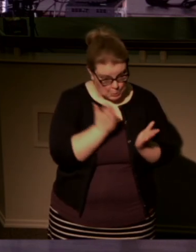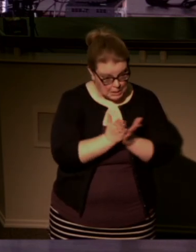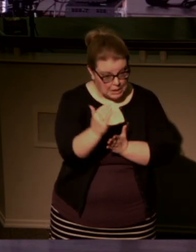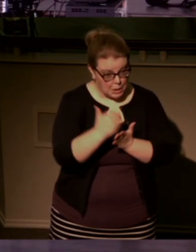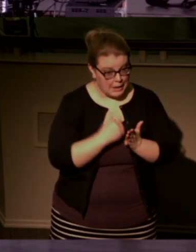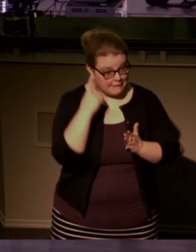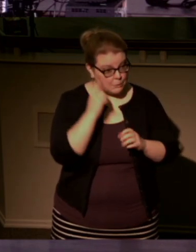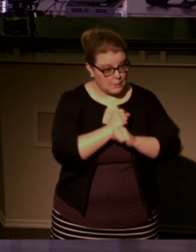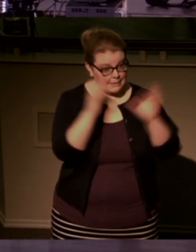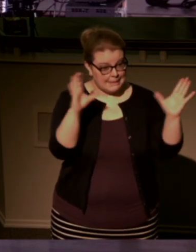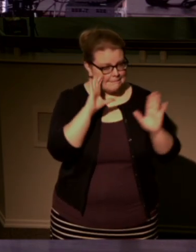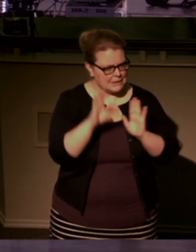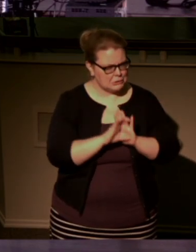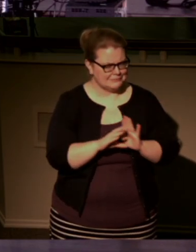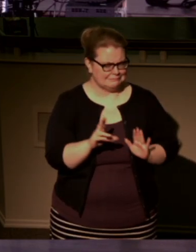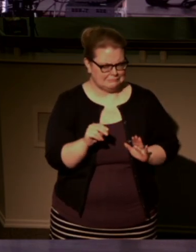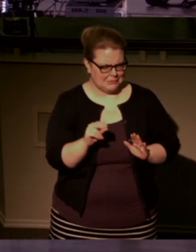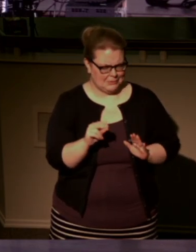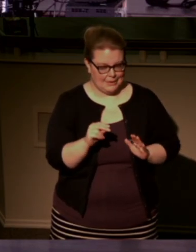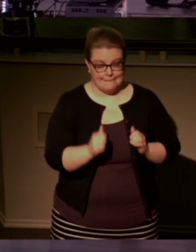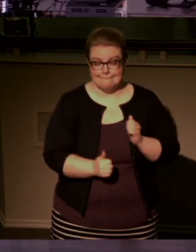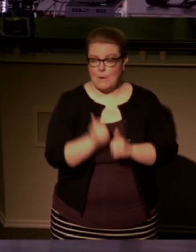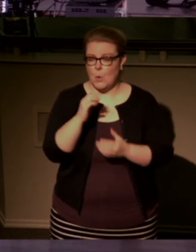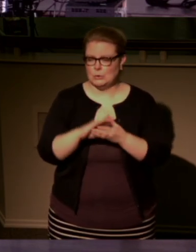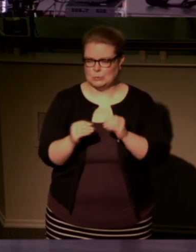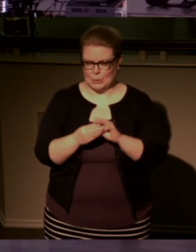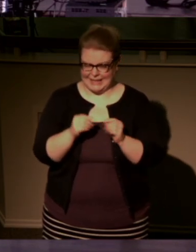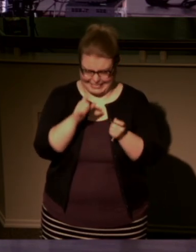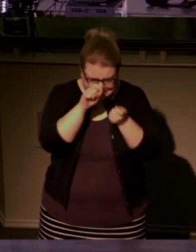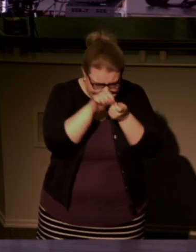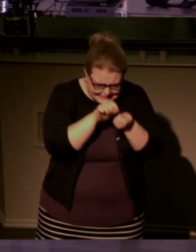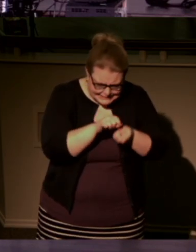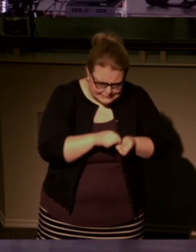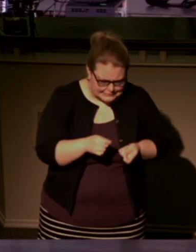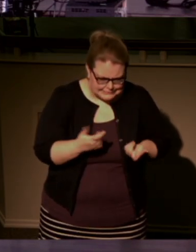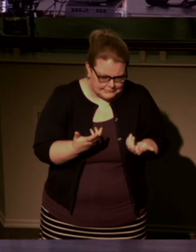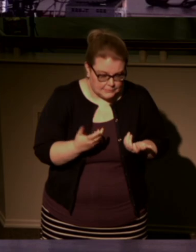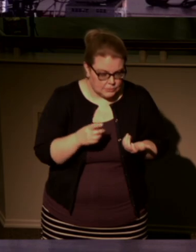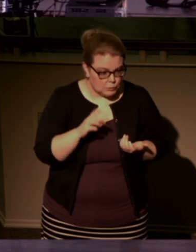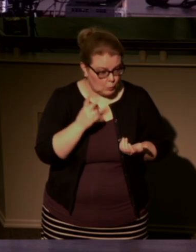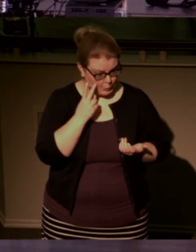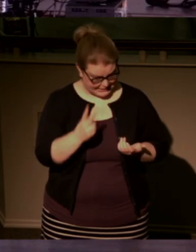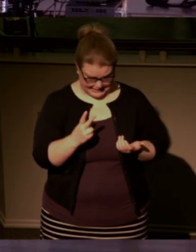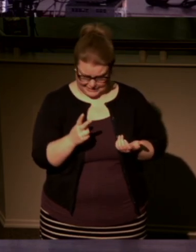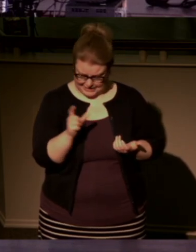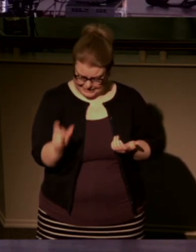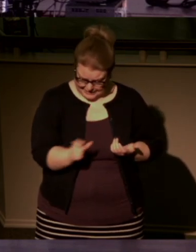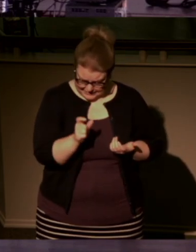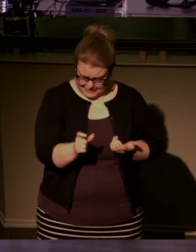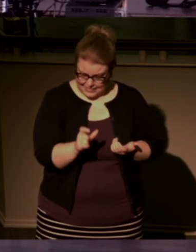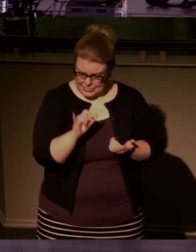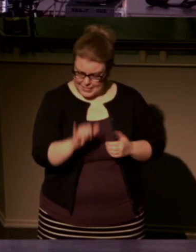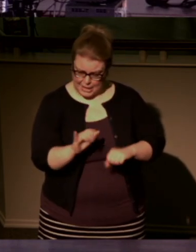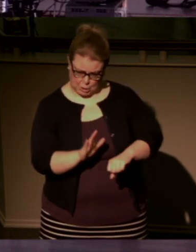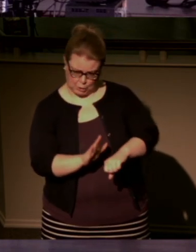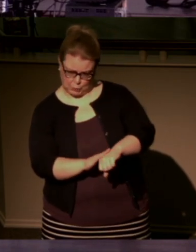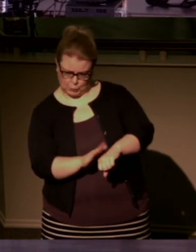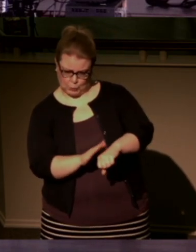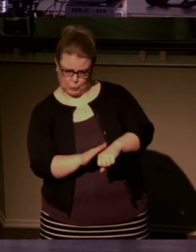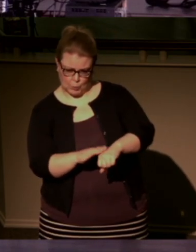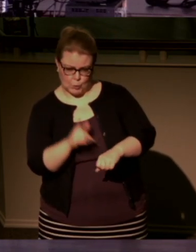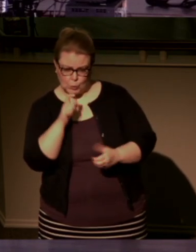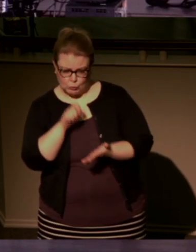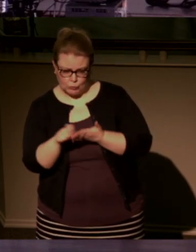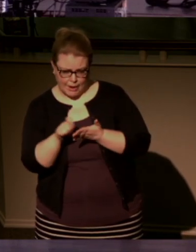narrative, you're never going to have that little detail. So when you see that little detail, you need to perk up. This is, again, one of those cues that the author is giving